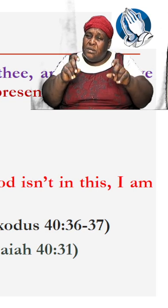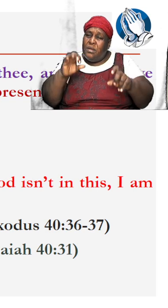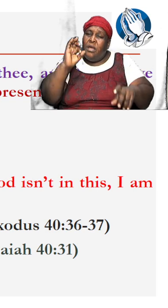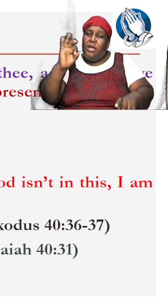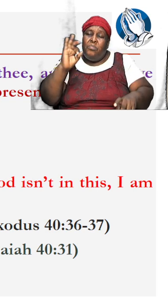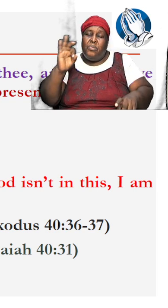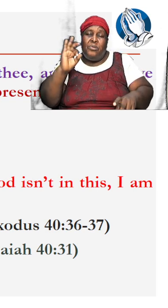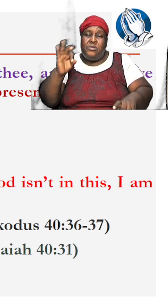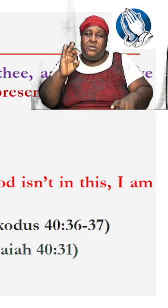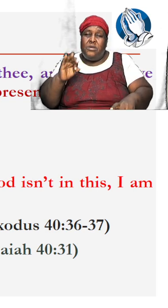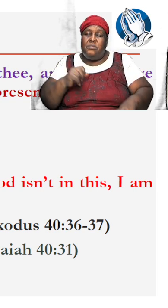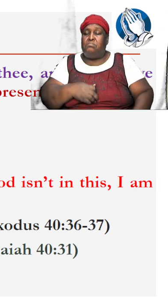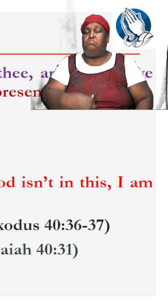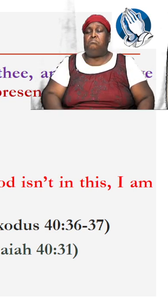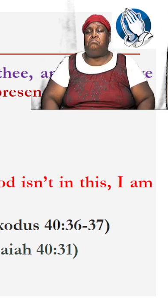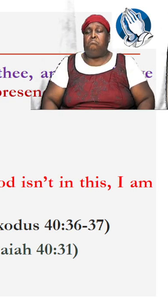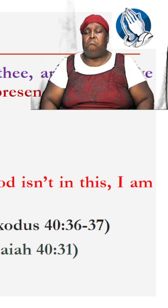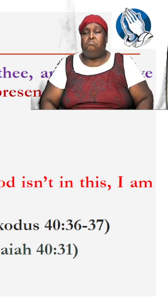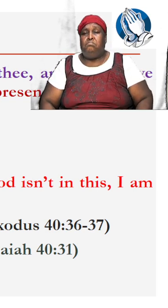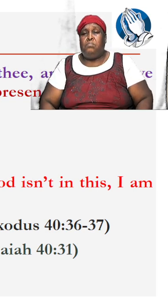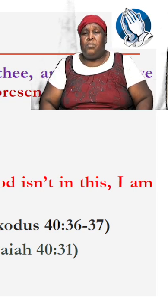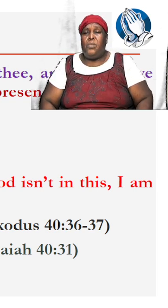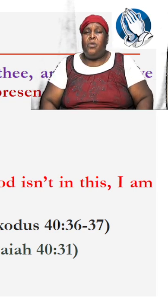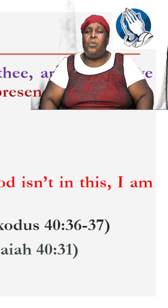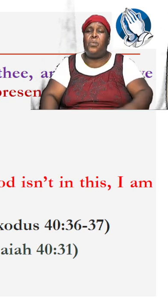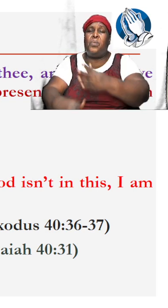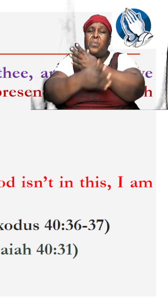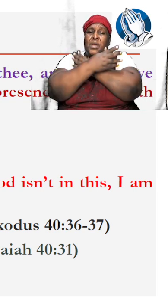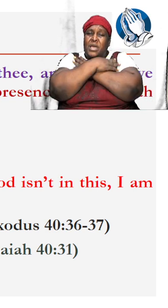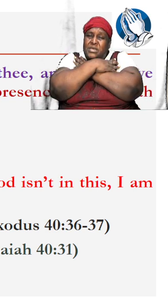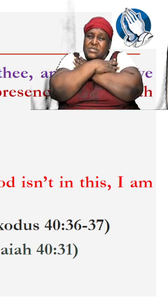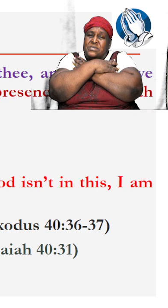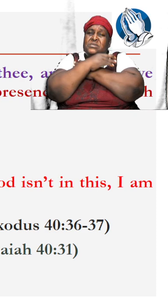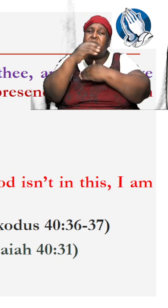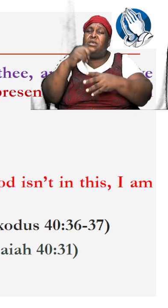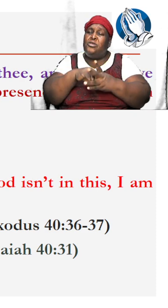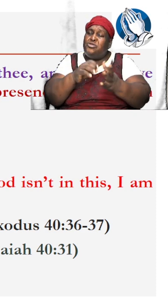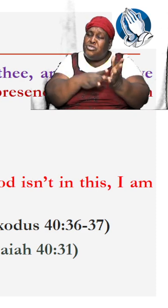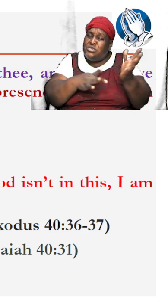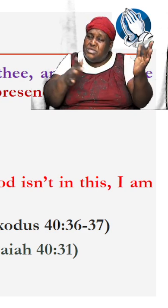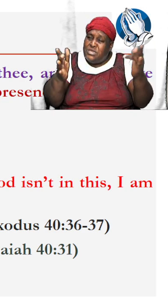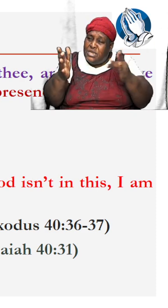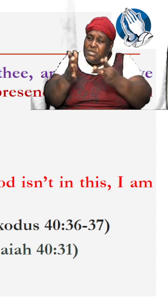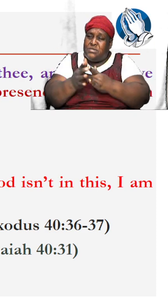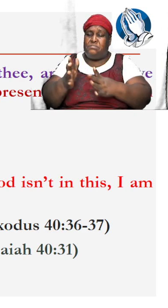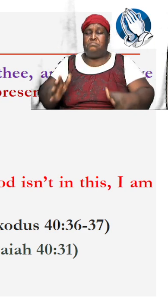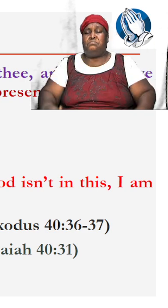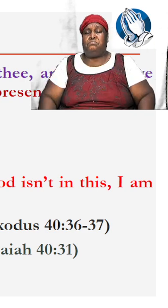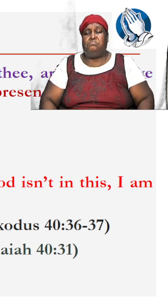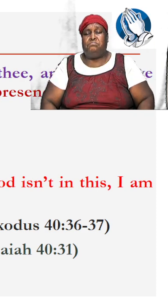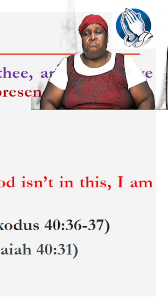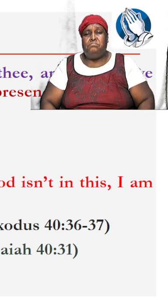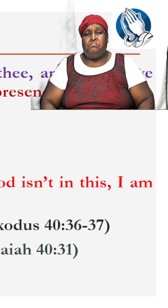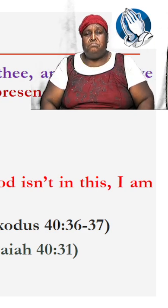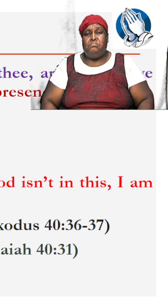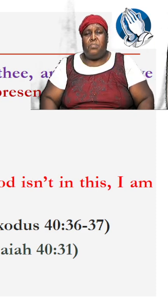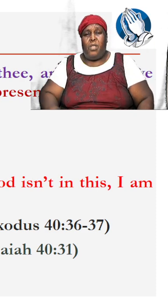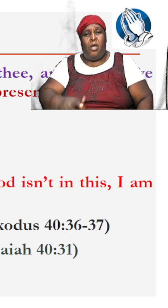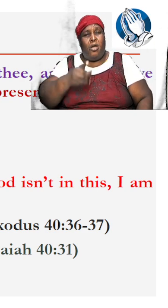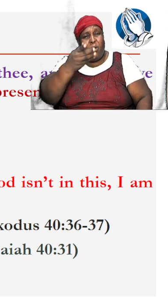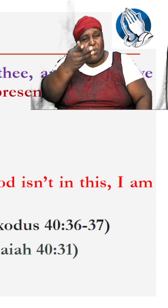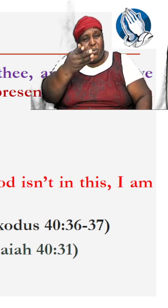from Psalm 37:7, rest in the Lord. Are we willing to rest in the Lord and to